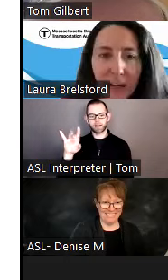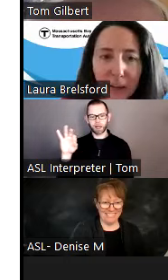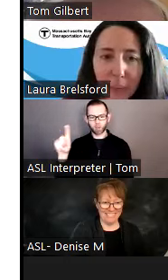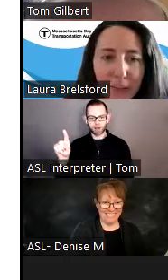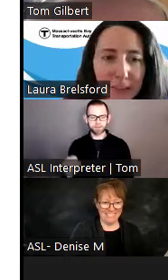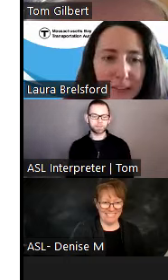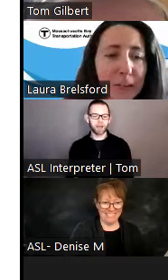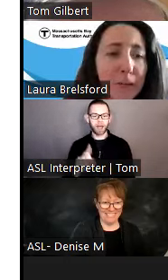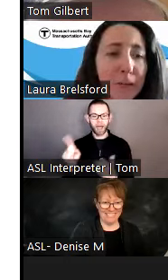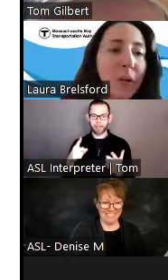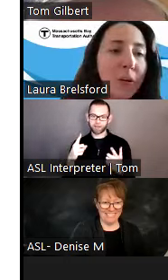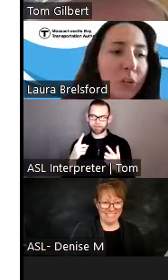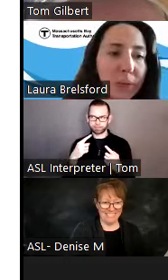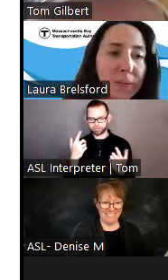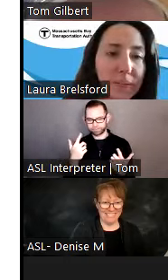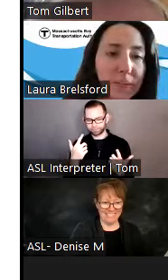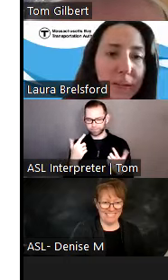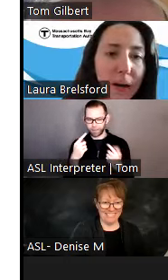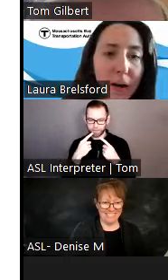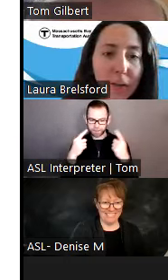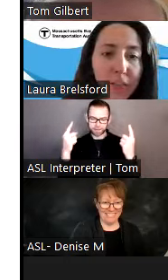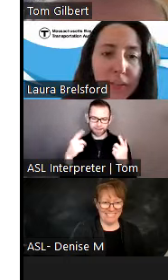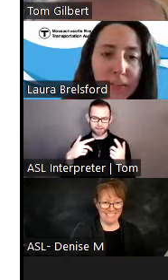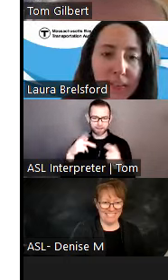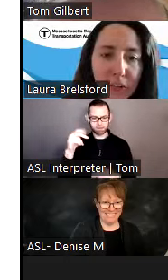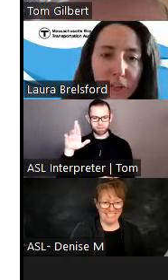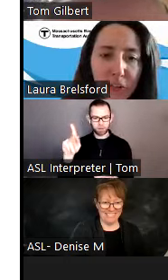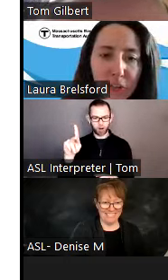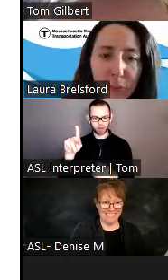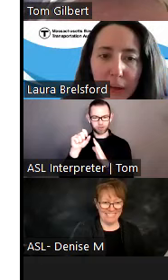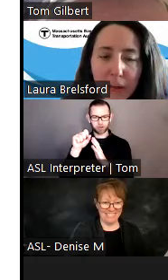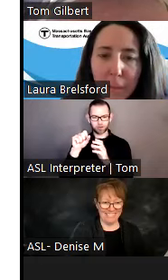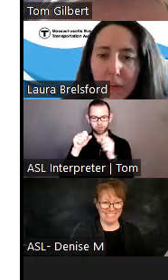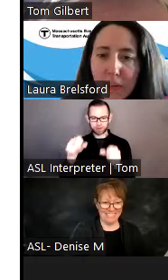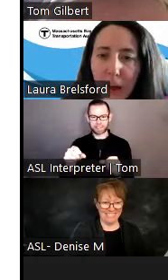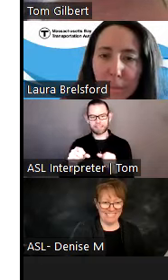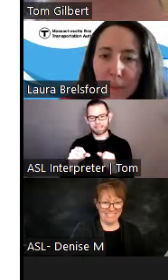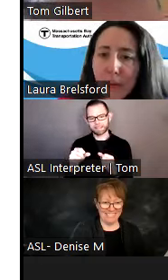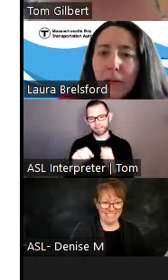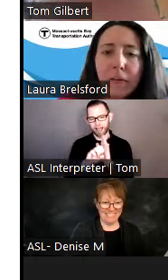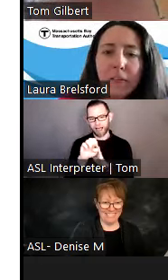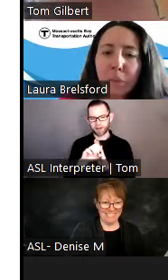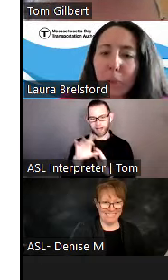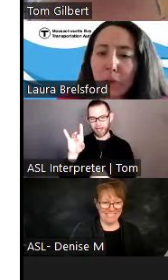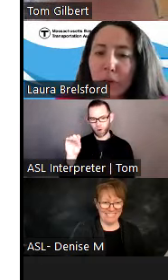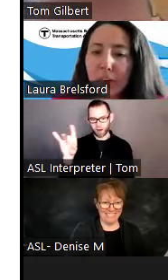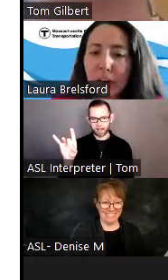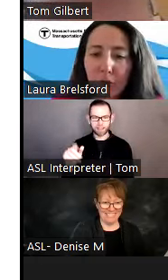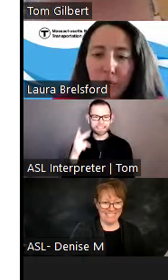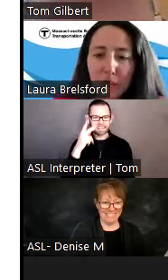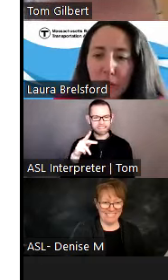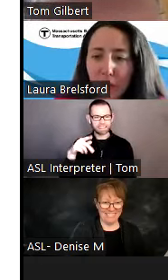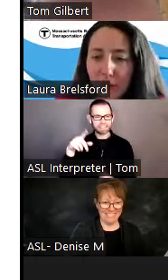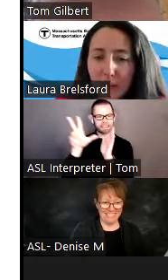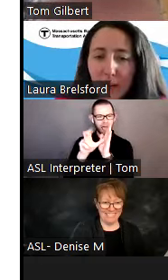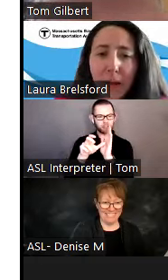Street 808. You can see these sensors located up in the top corner of each of